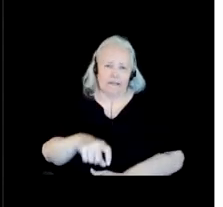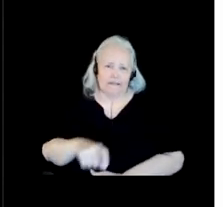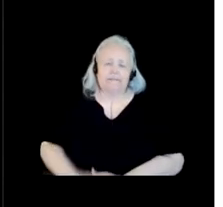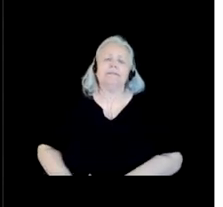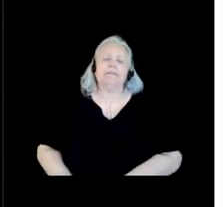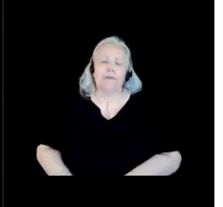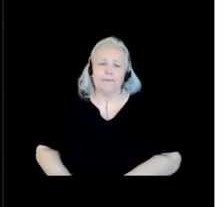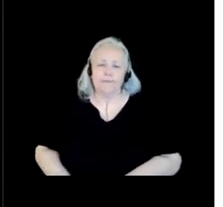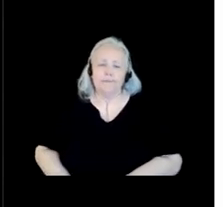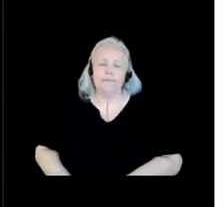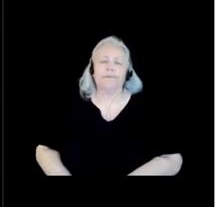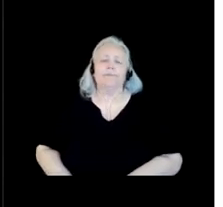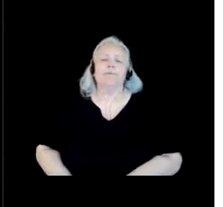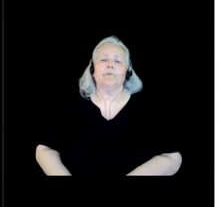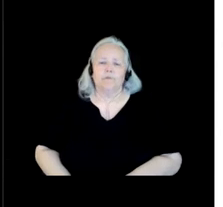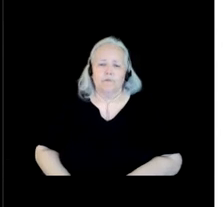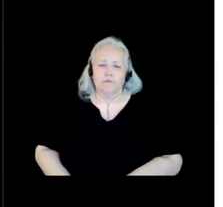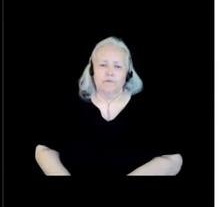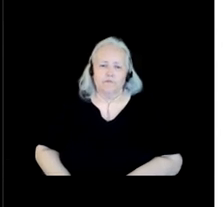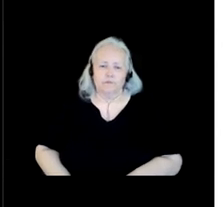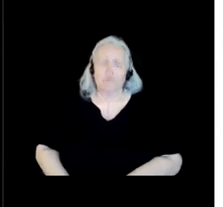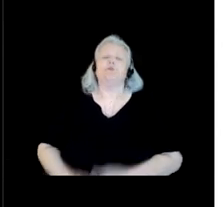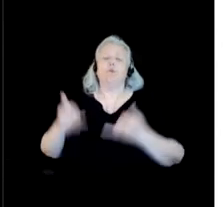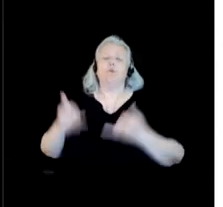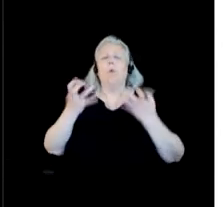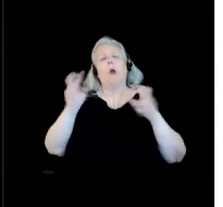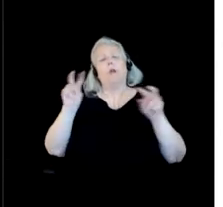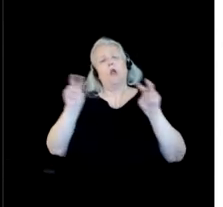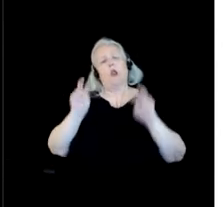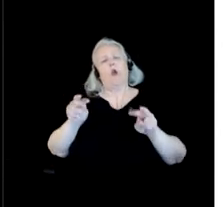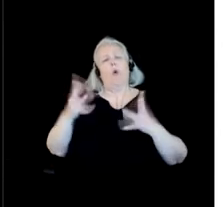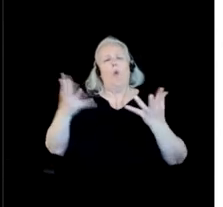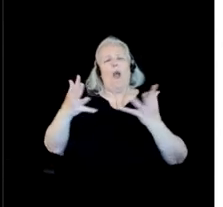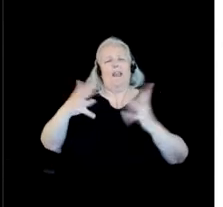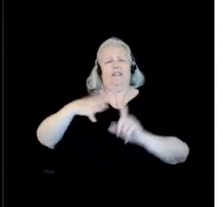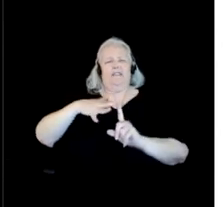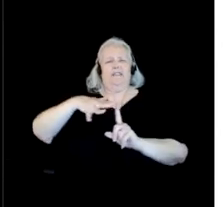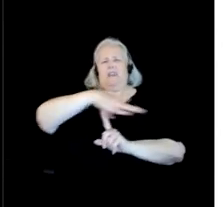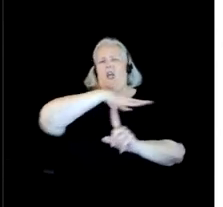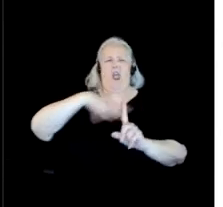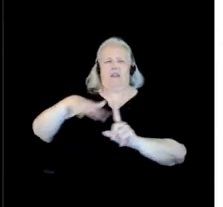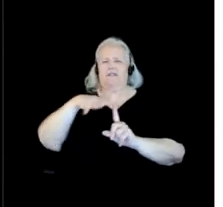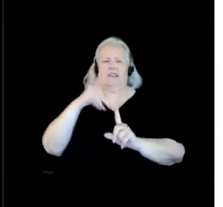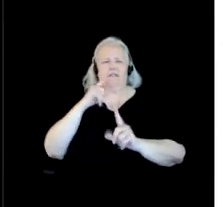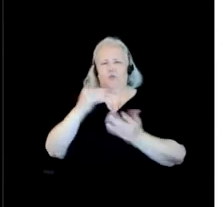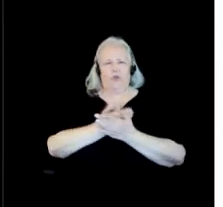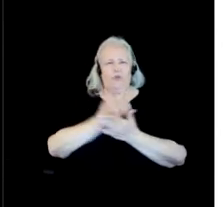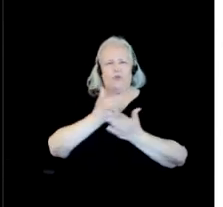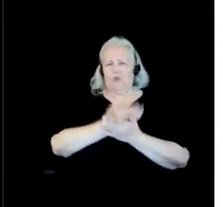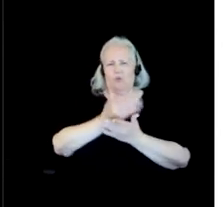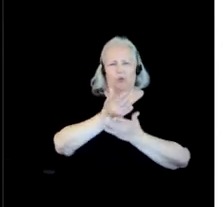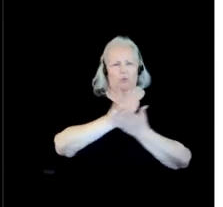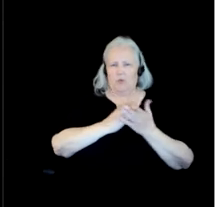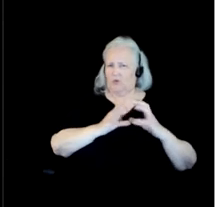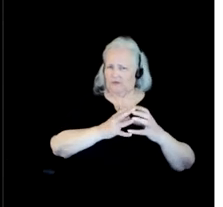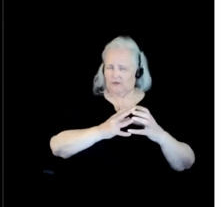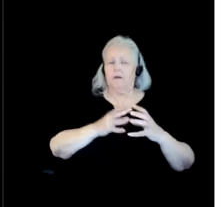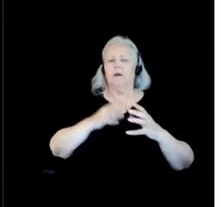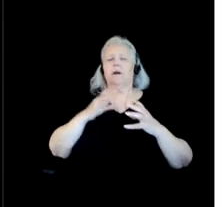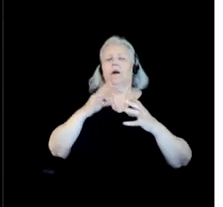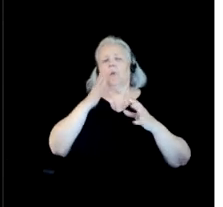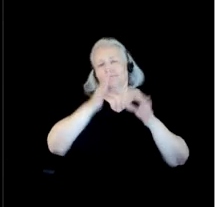So if we go to the context of this new section, Andres really outlined what the